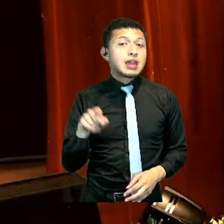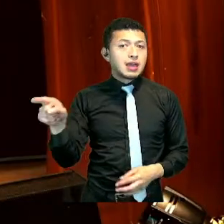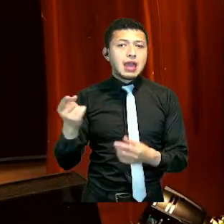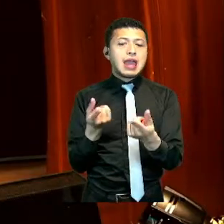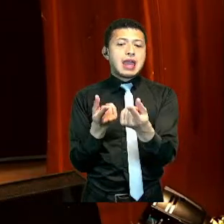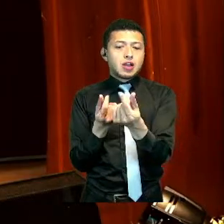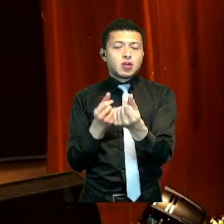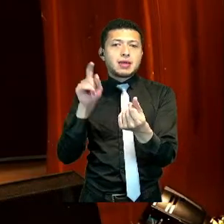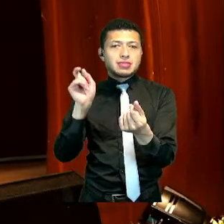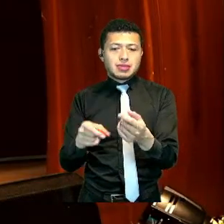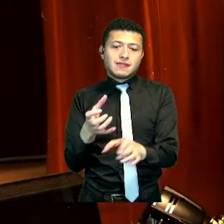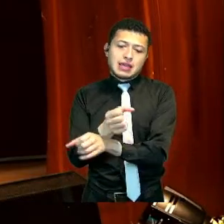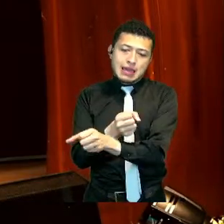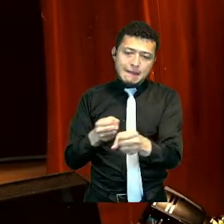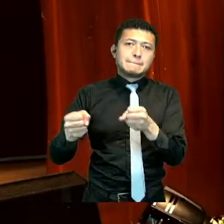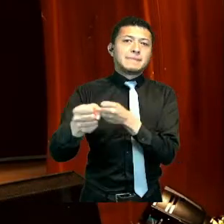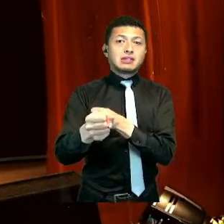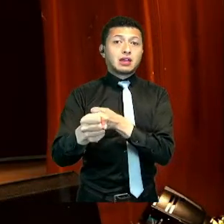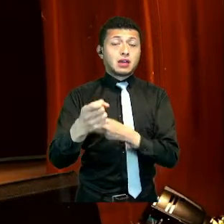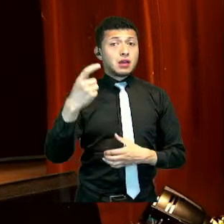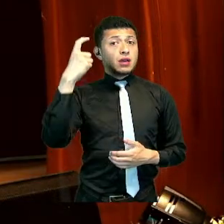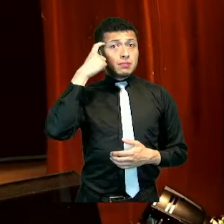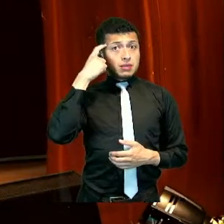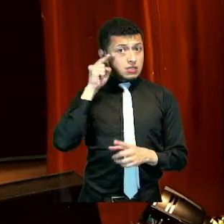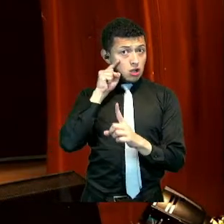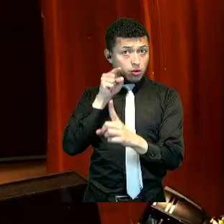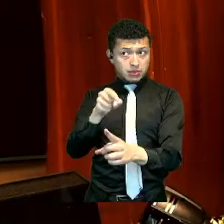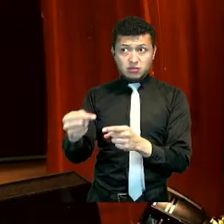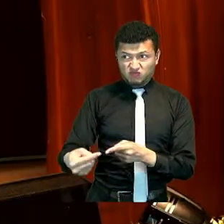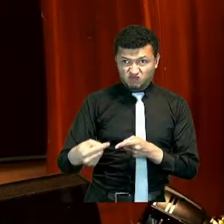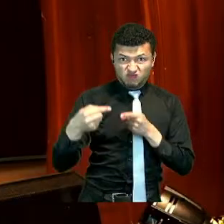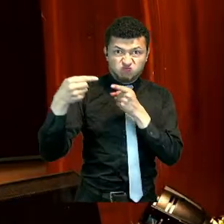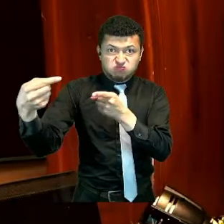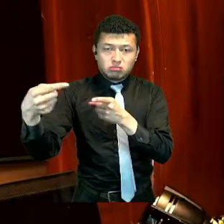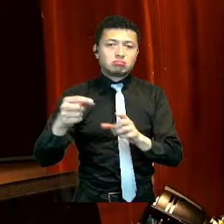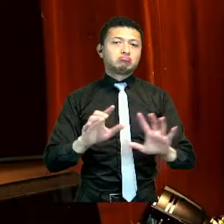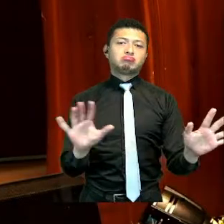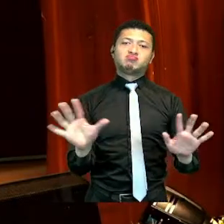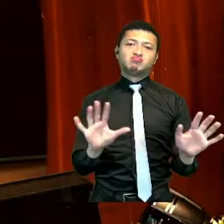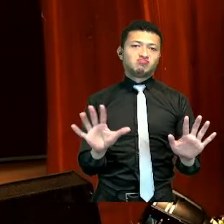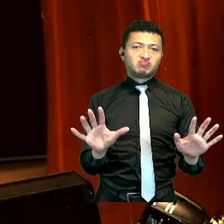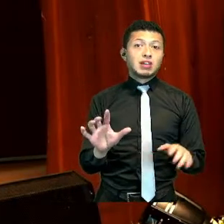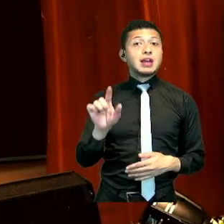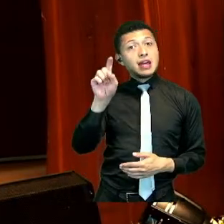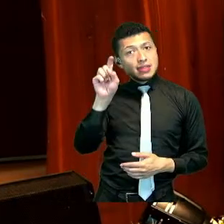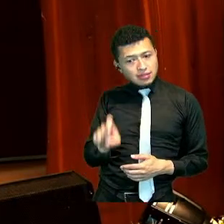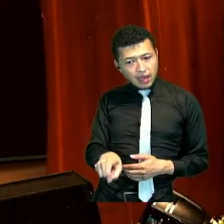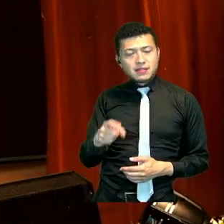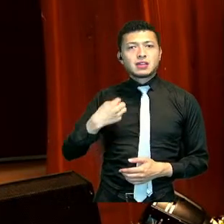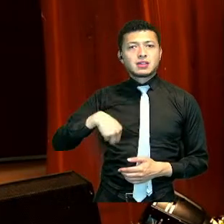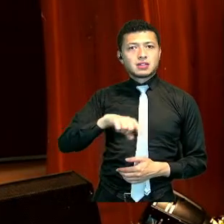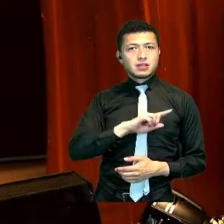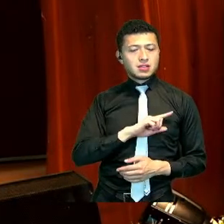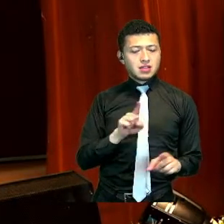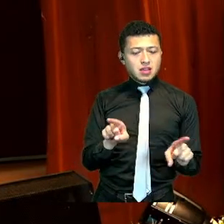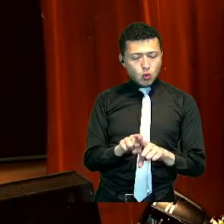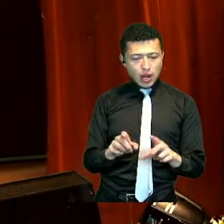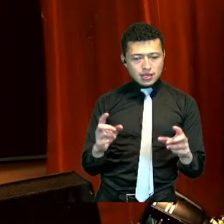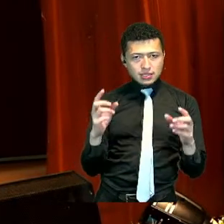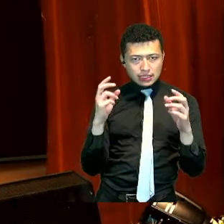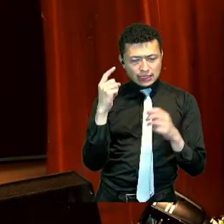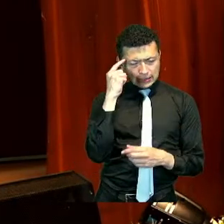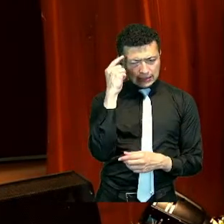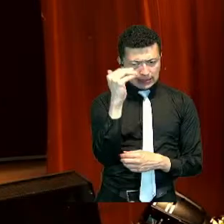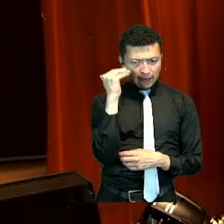understanding this. Someone mentioned an economy through empathy that is not always in the same line of confrontation, but also using